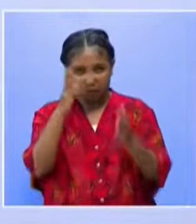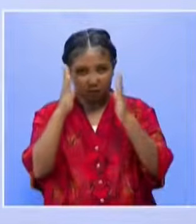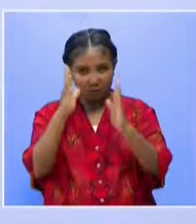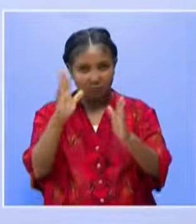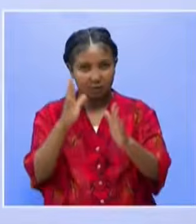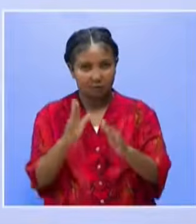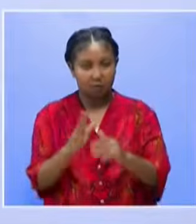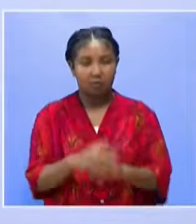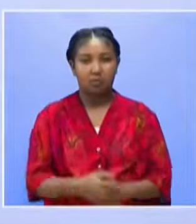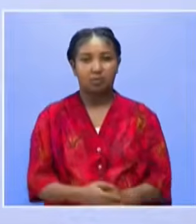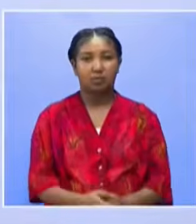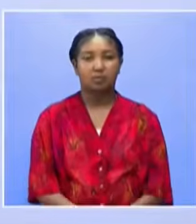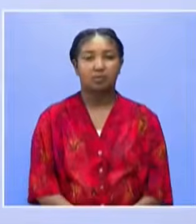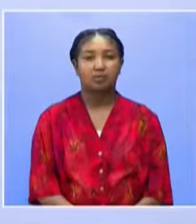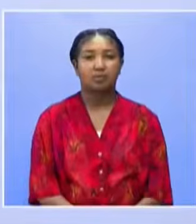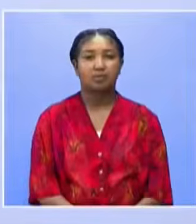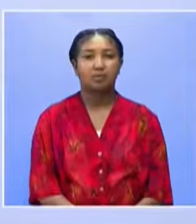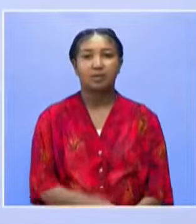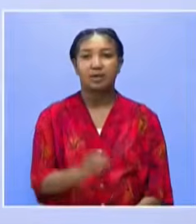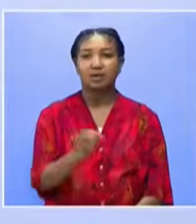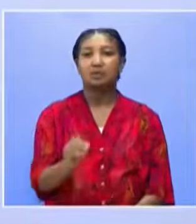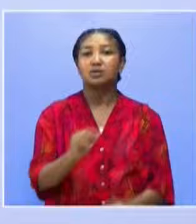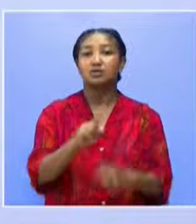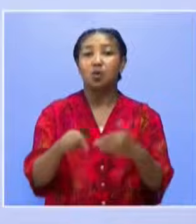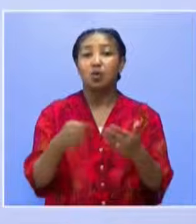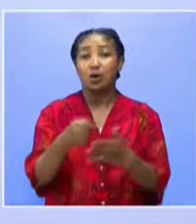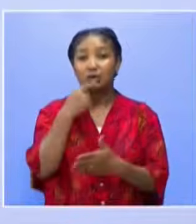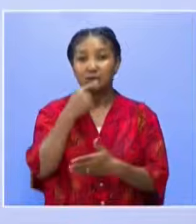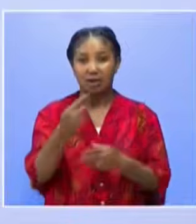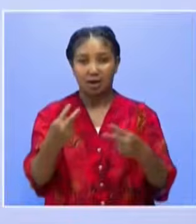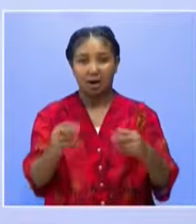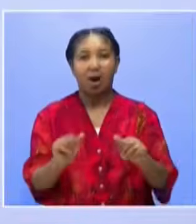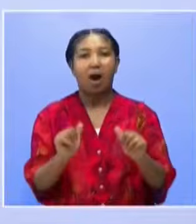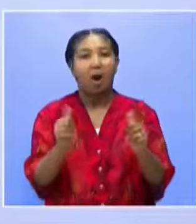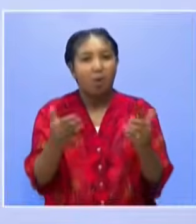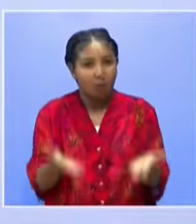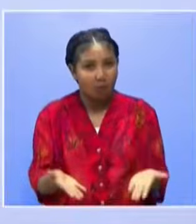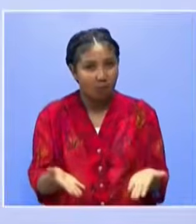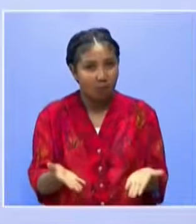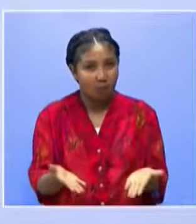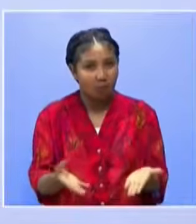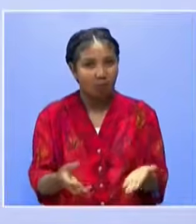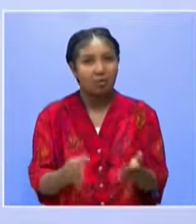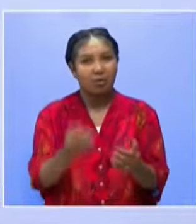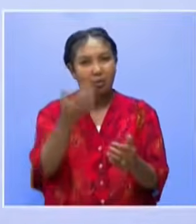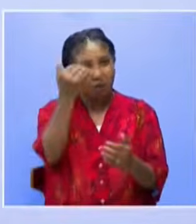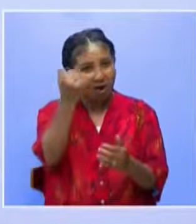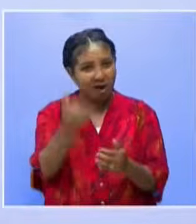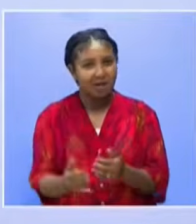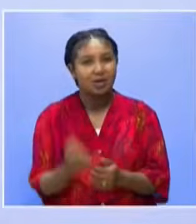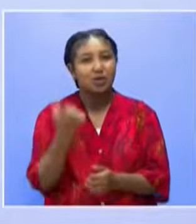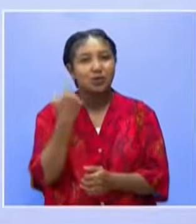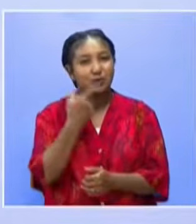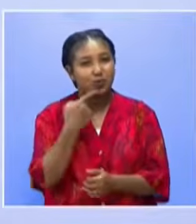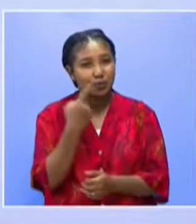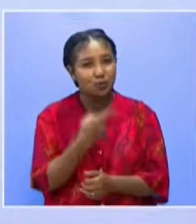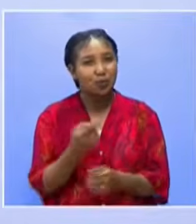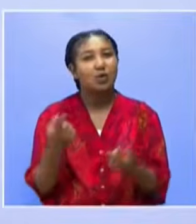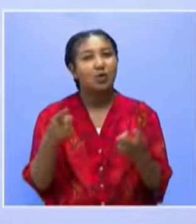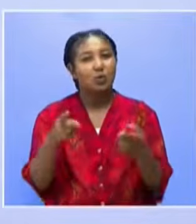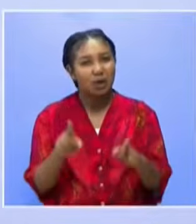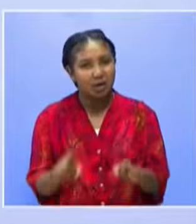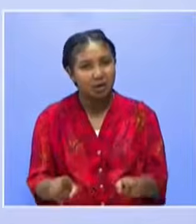possible, okay? So students, when we say how, why, who,